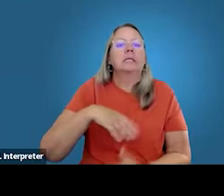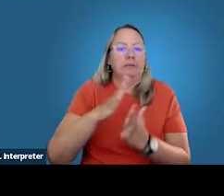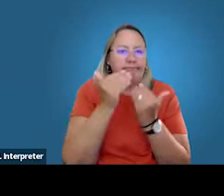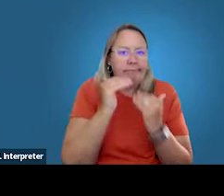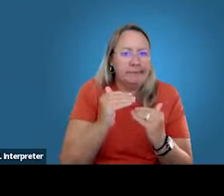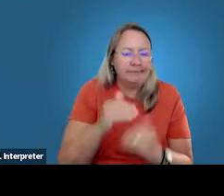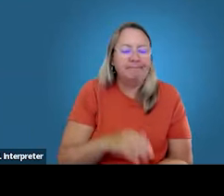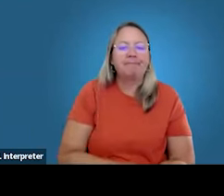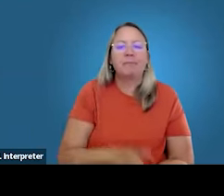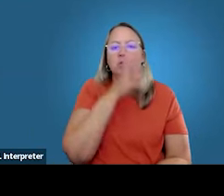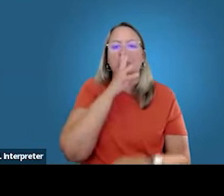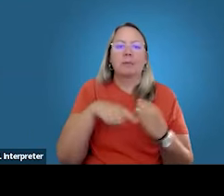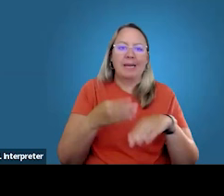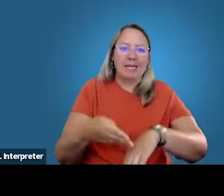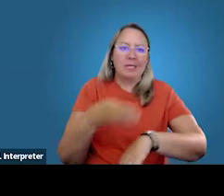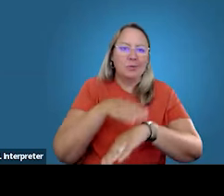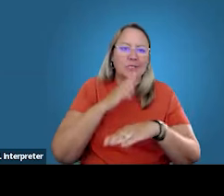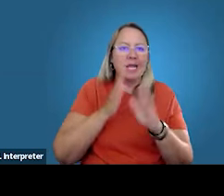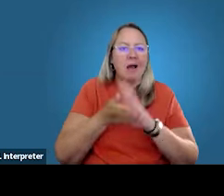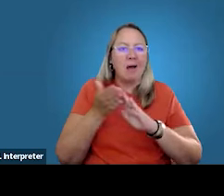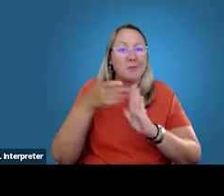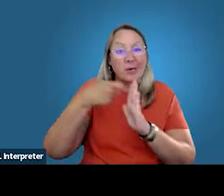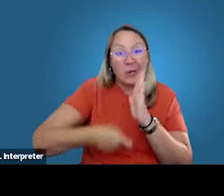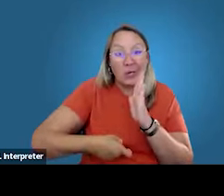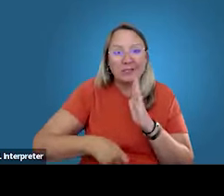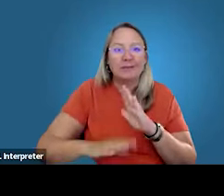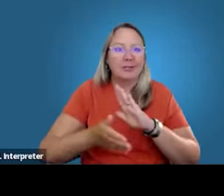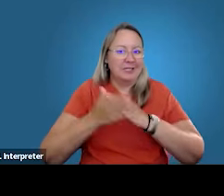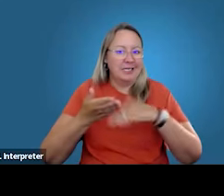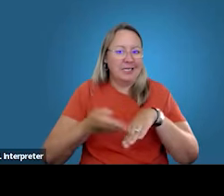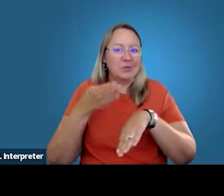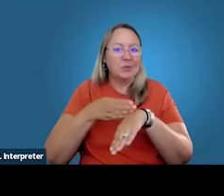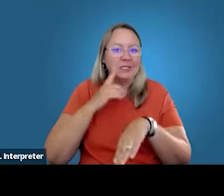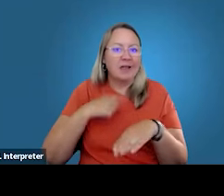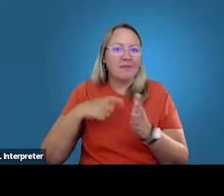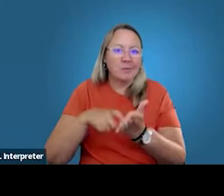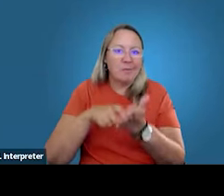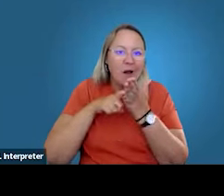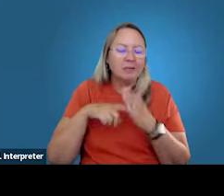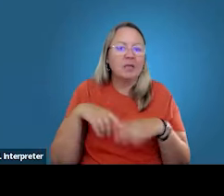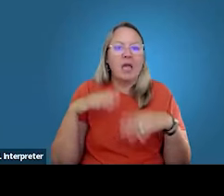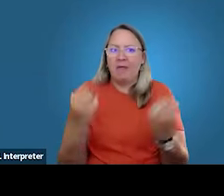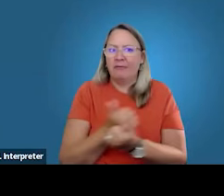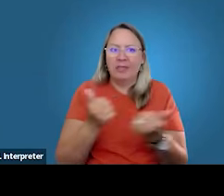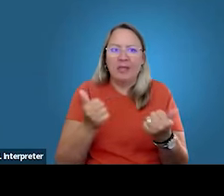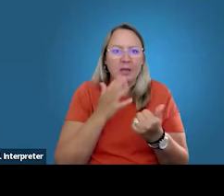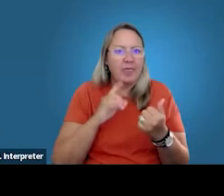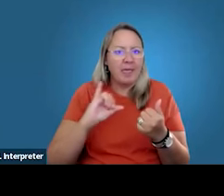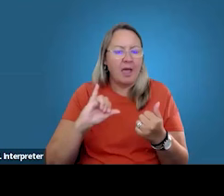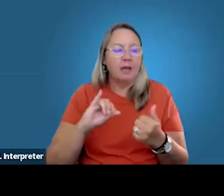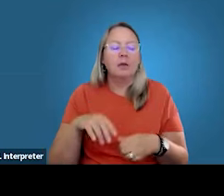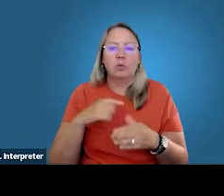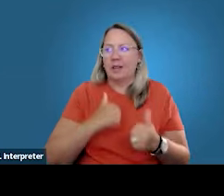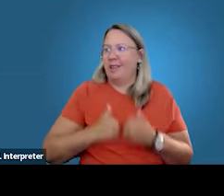is an increase in operating costs, and there's an increase in demand for all of our services. So all of those things, alongside the fact that we're living